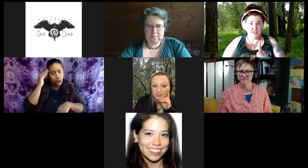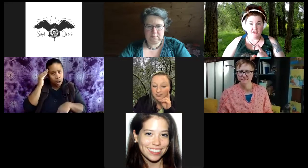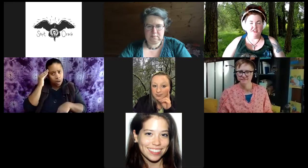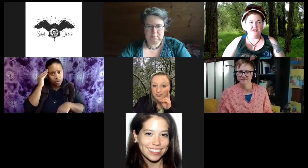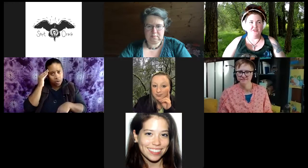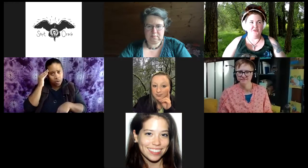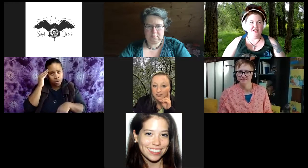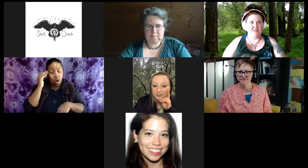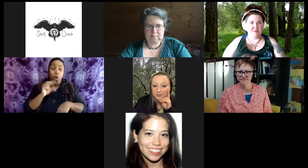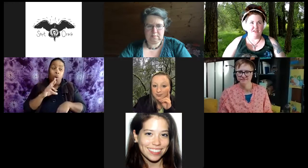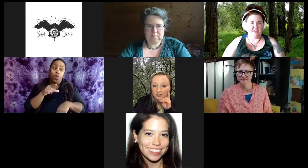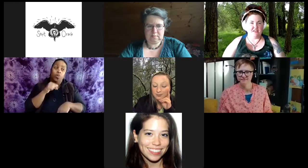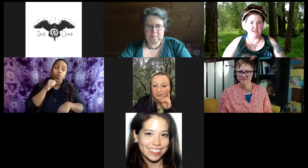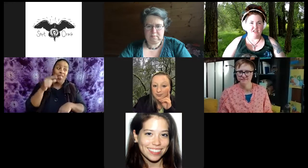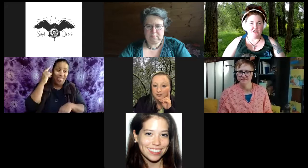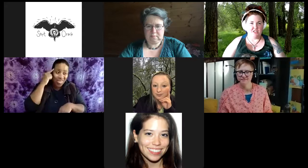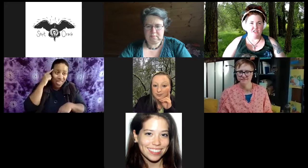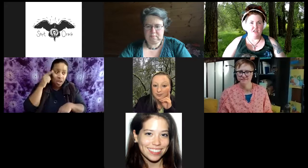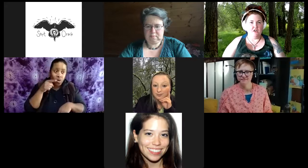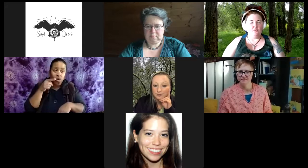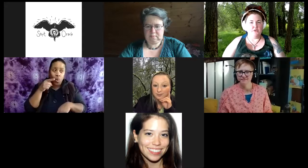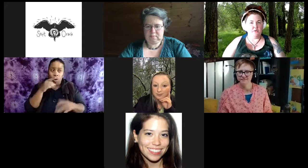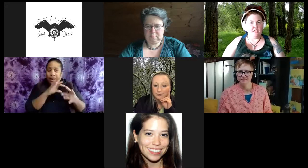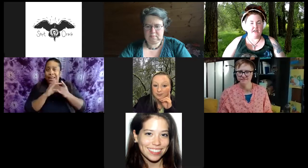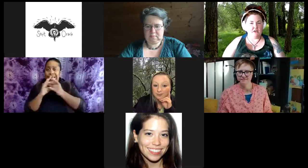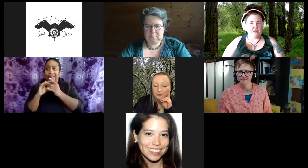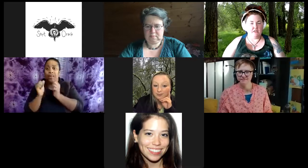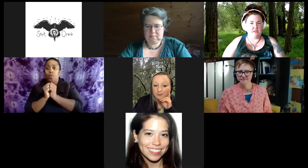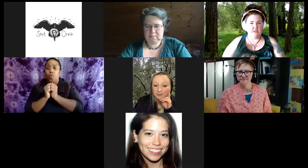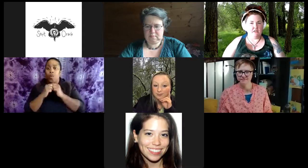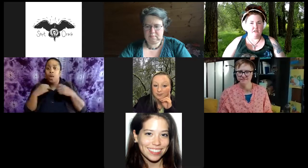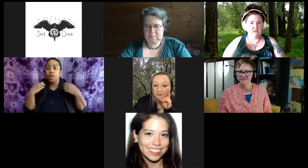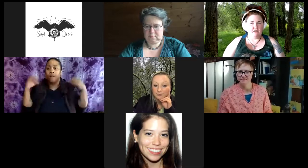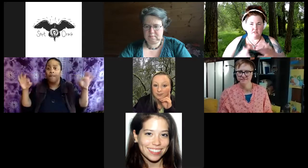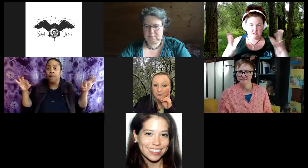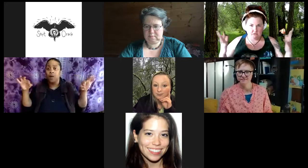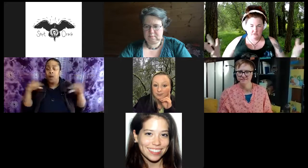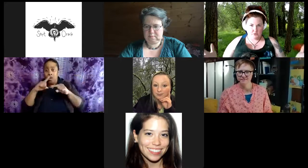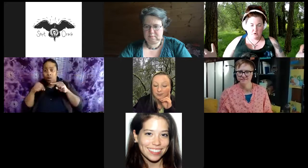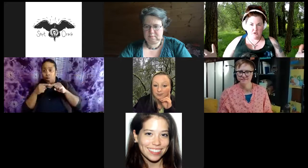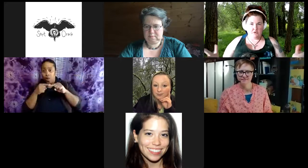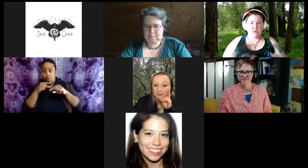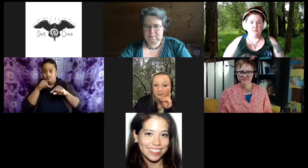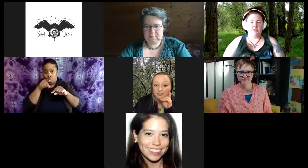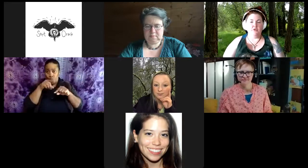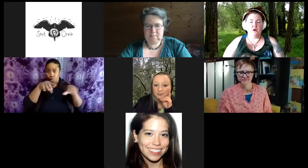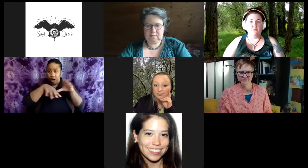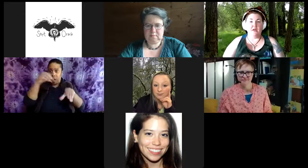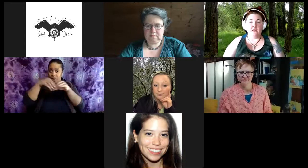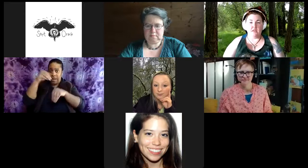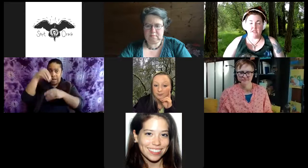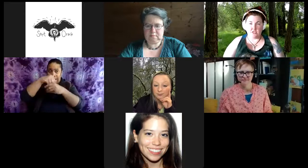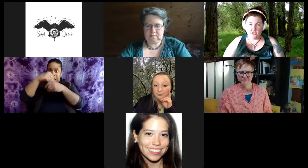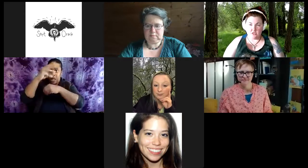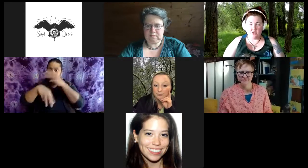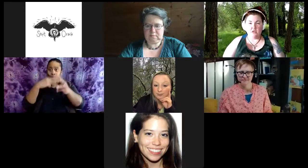or you don't think you have been making a connection when you are out in the world, when you